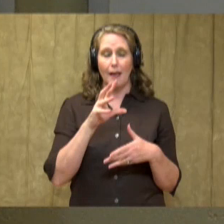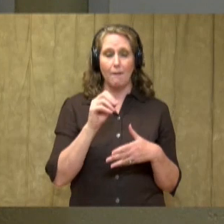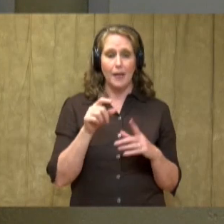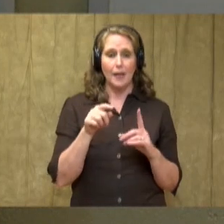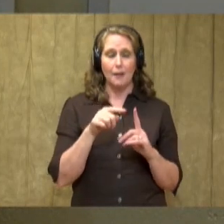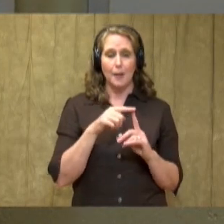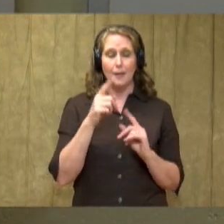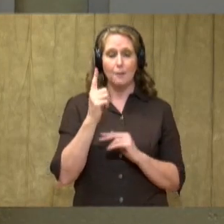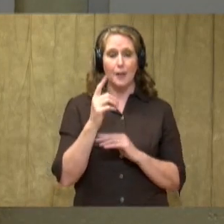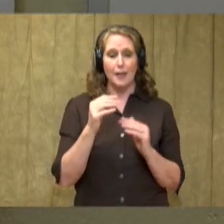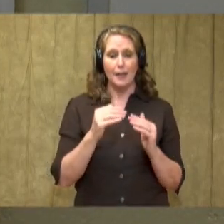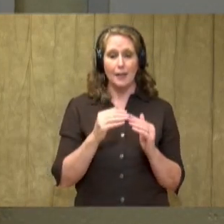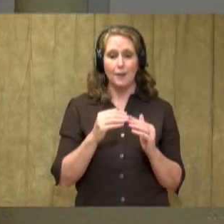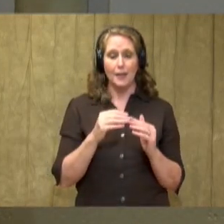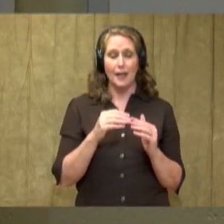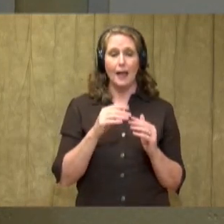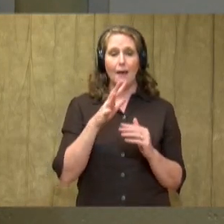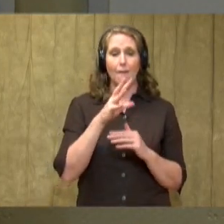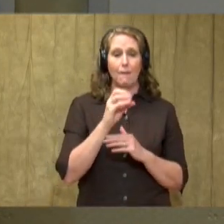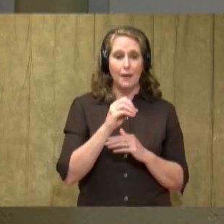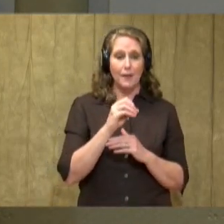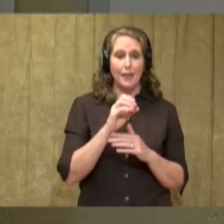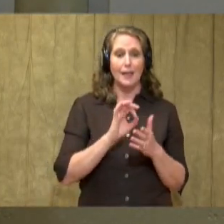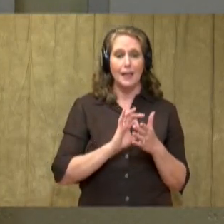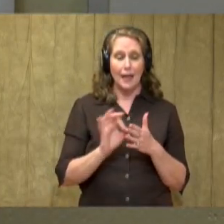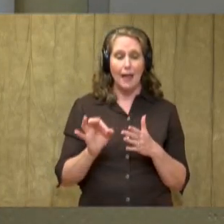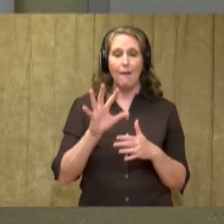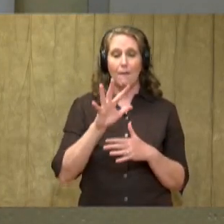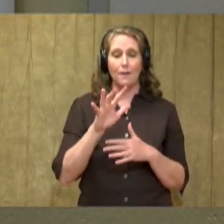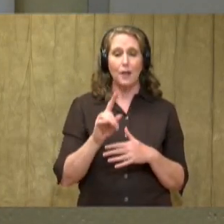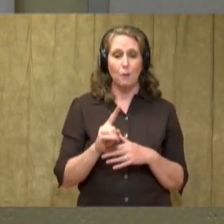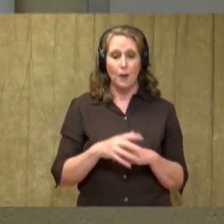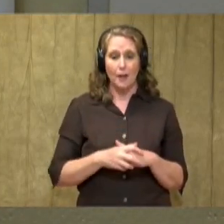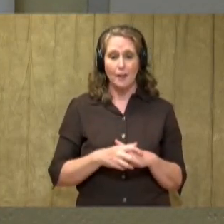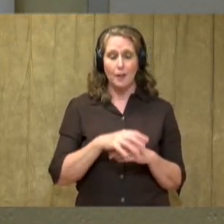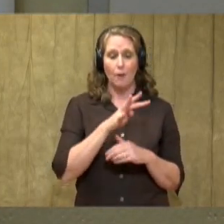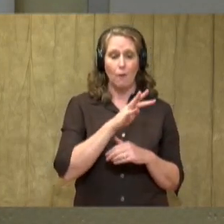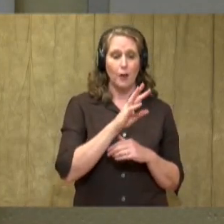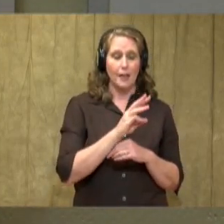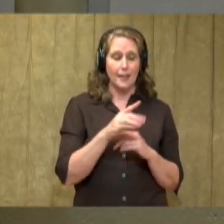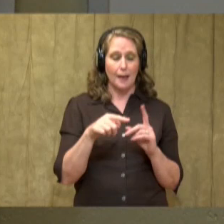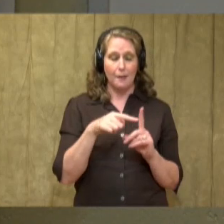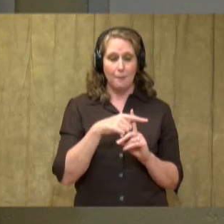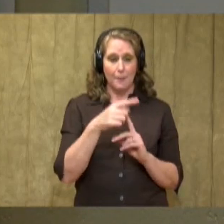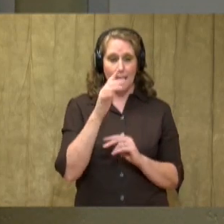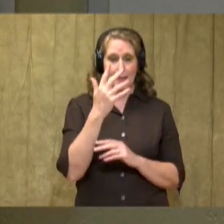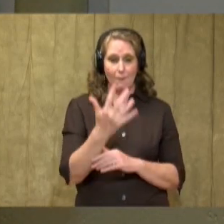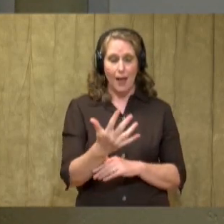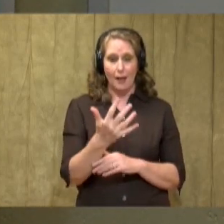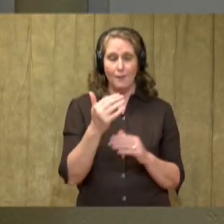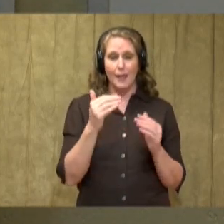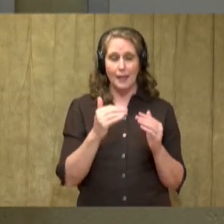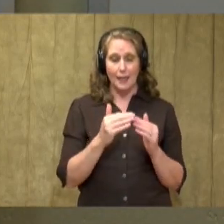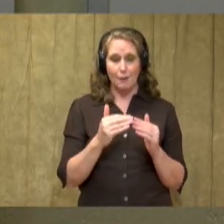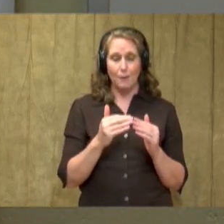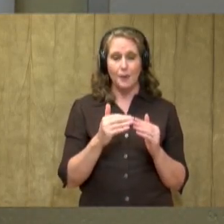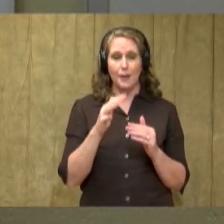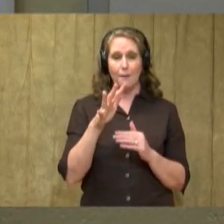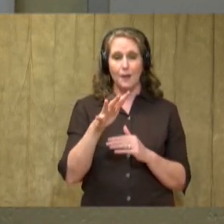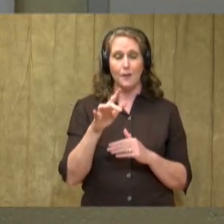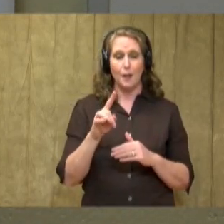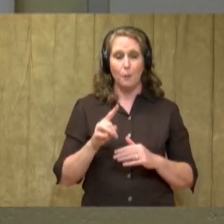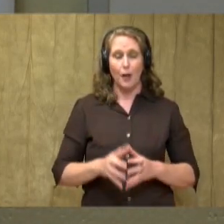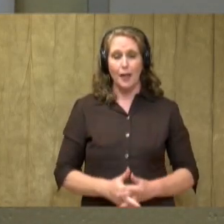50, keep counting, 51. So 46 plus 5 gives us